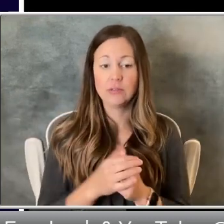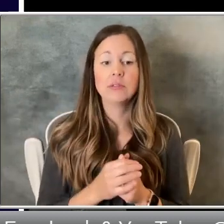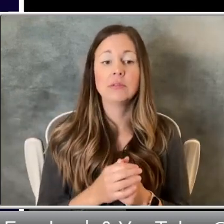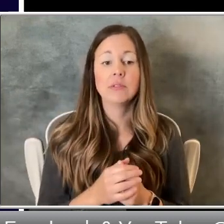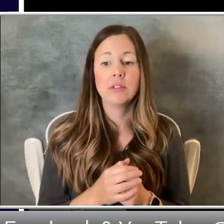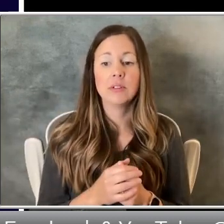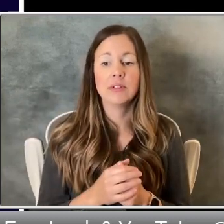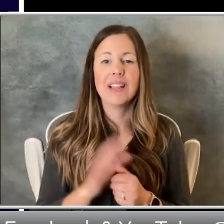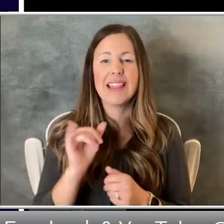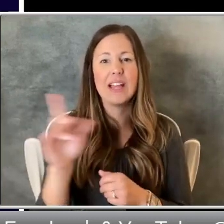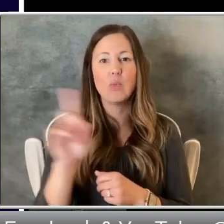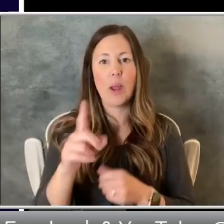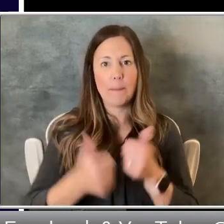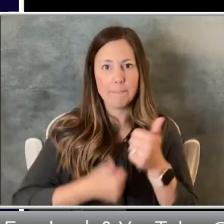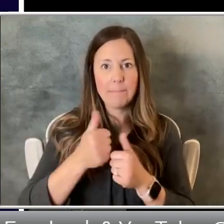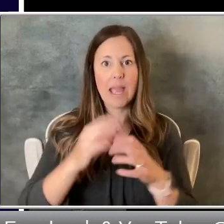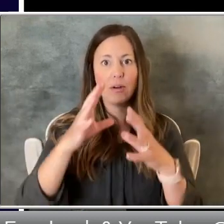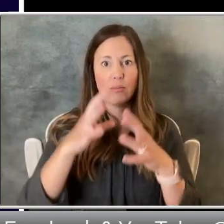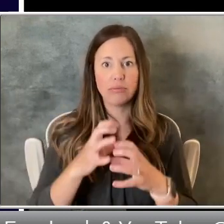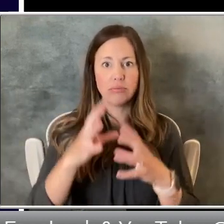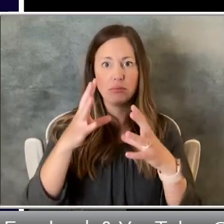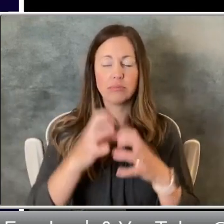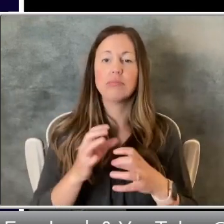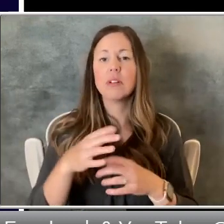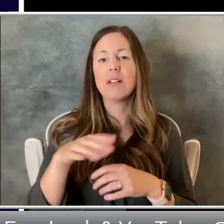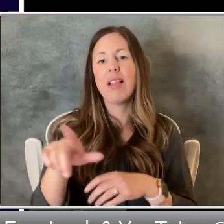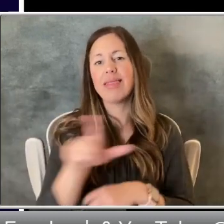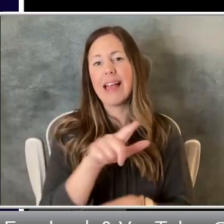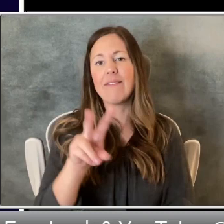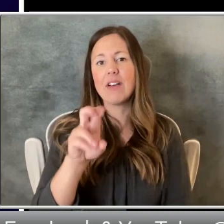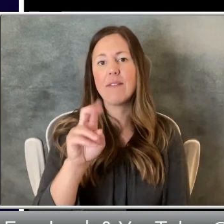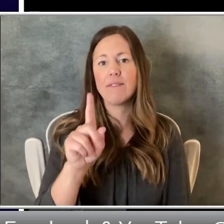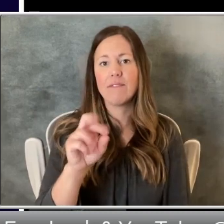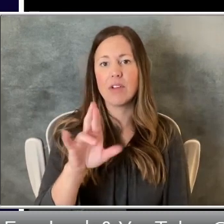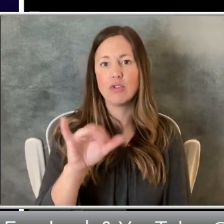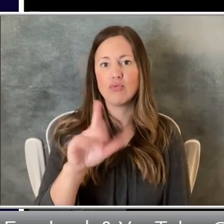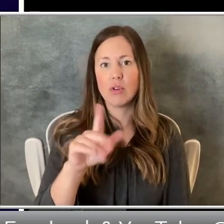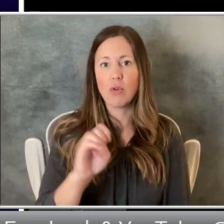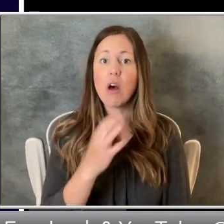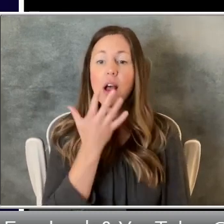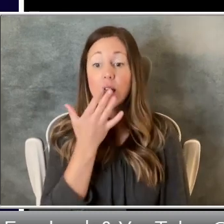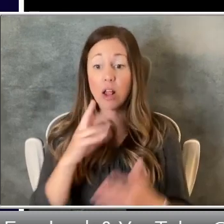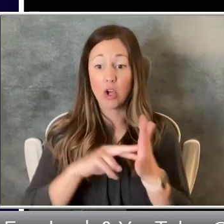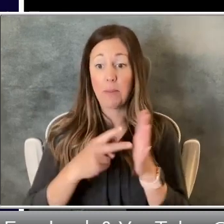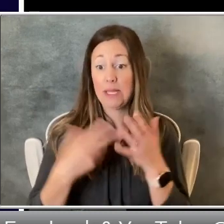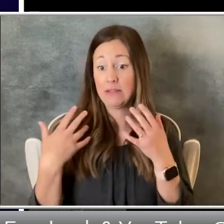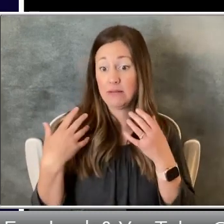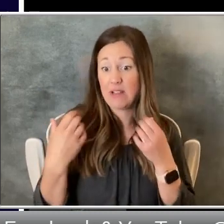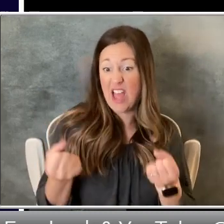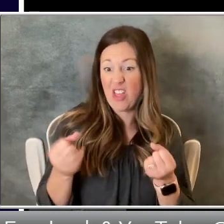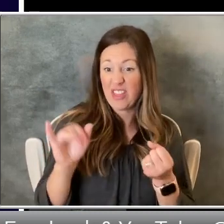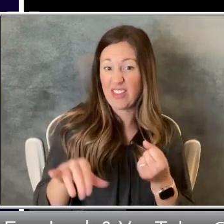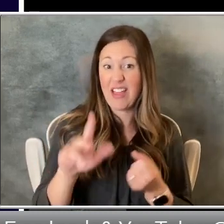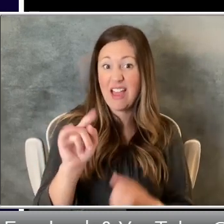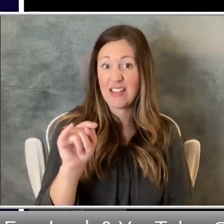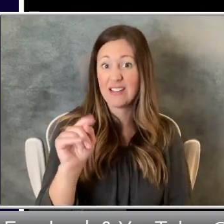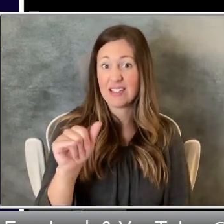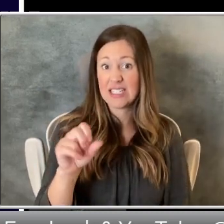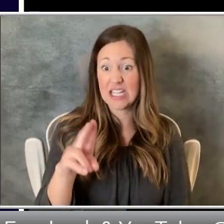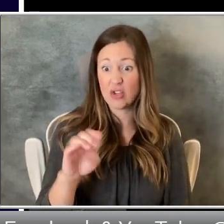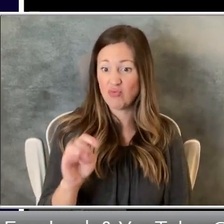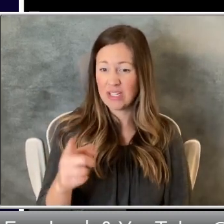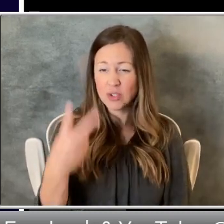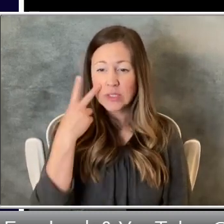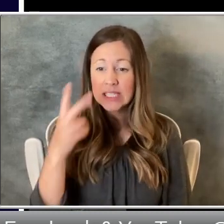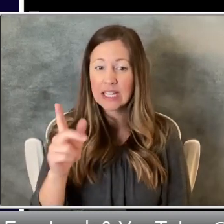pumping chamber of the heart called the left ventricle. And the colors represent the health of the tissue, so that we see on the left there, everything is this